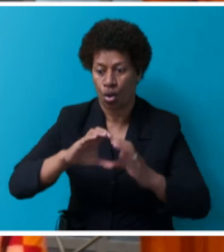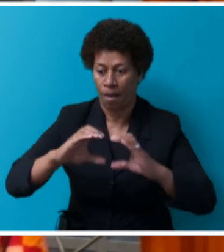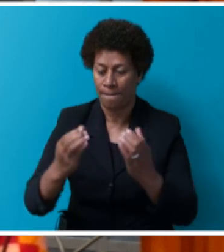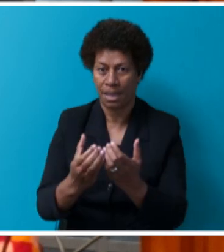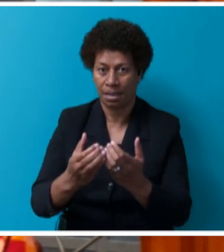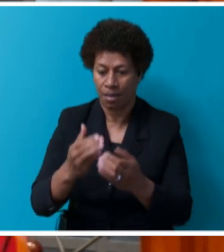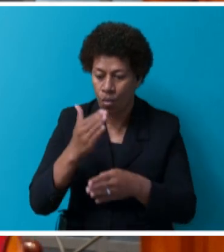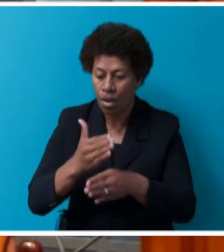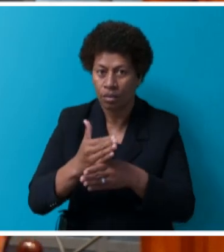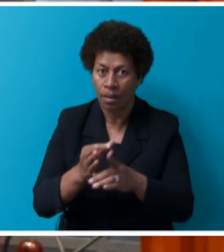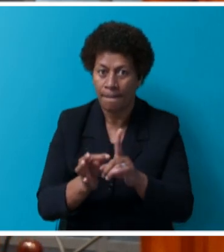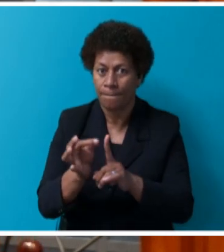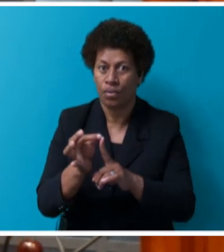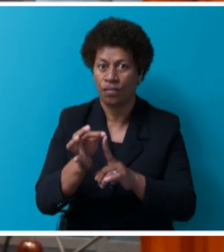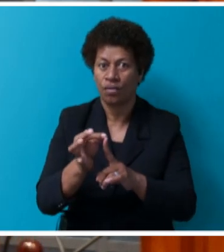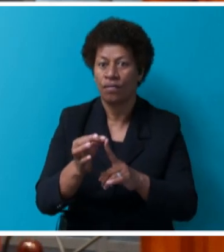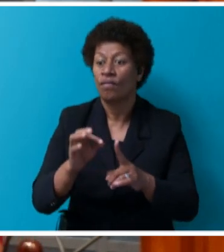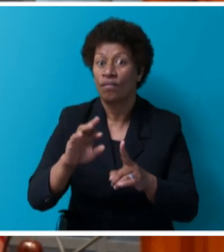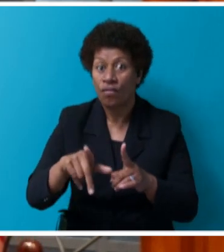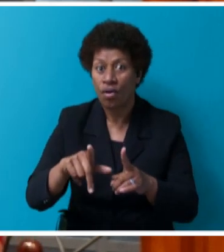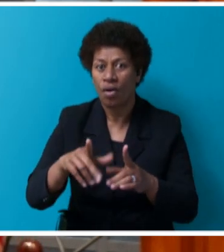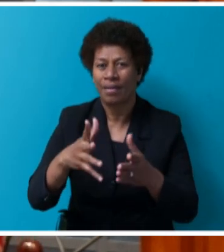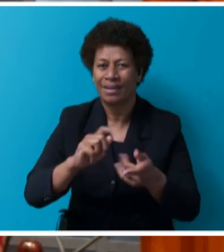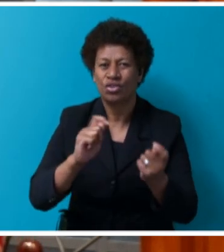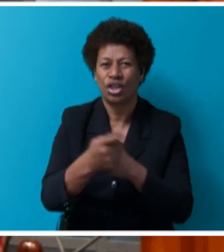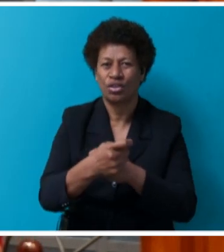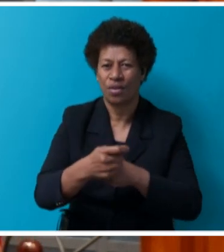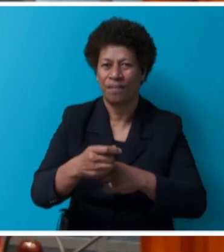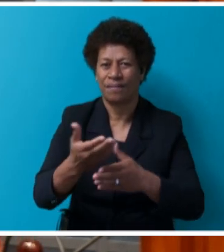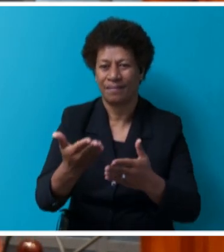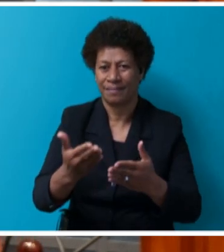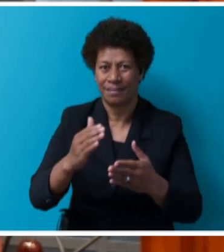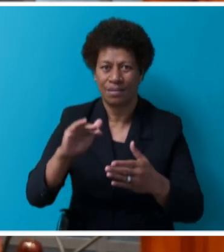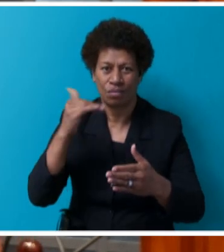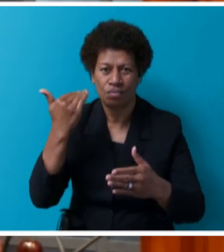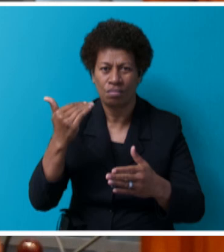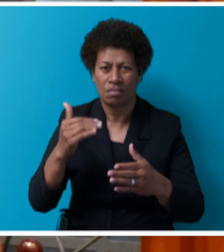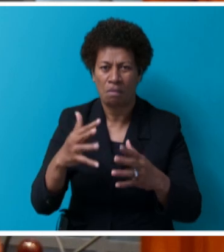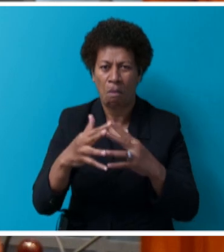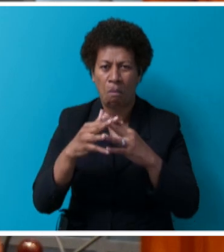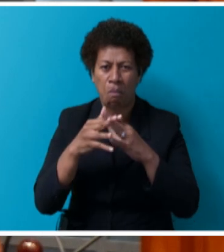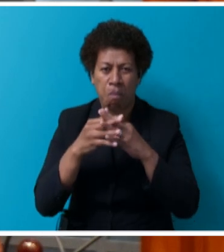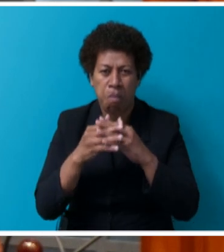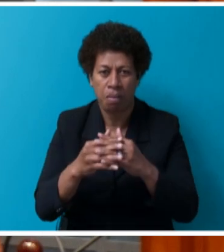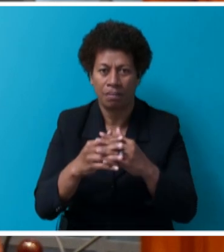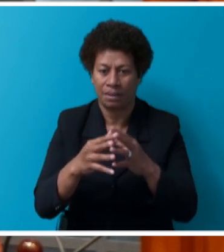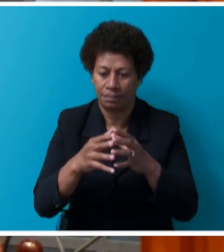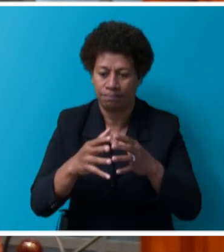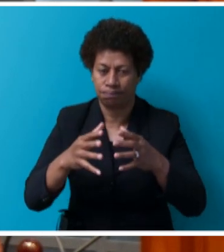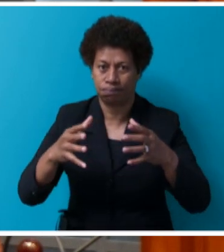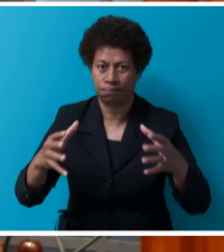towards improvements to accommodate the changes. The 7 schools with space